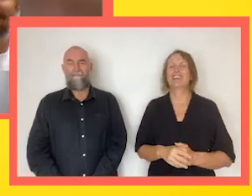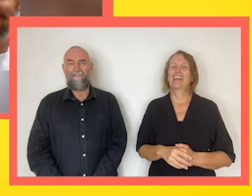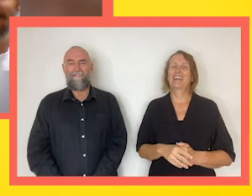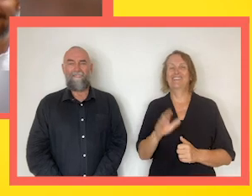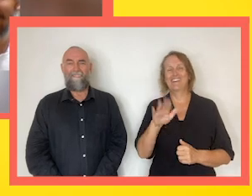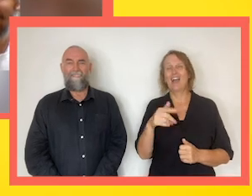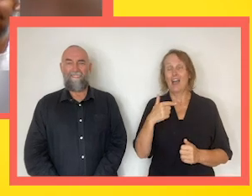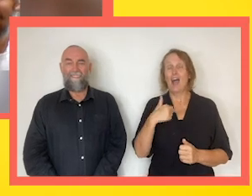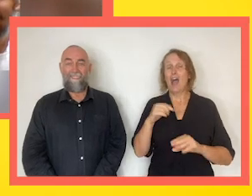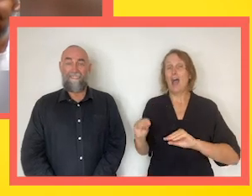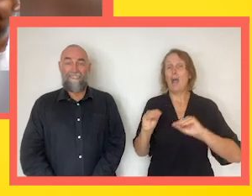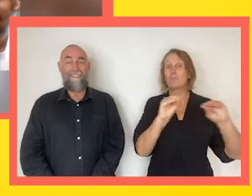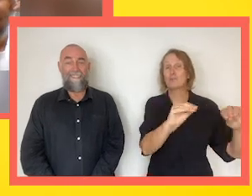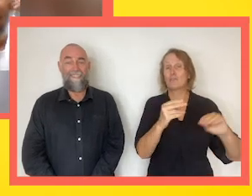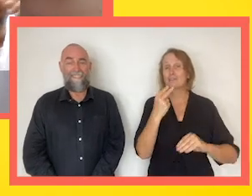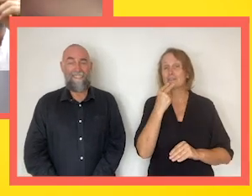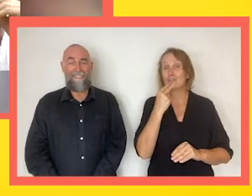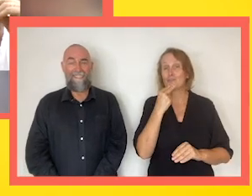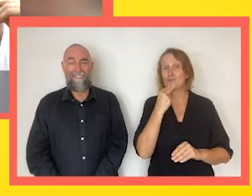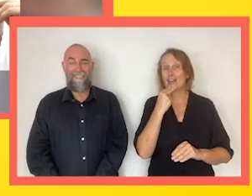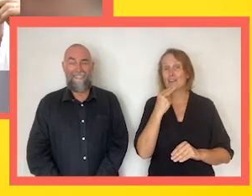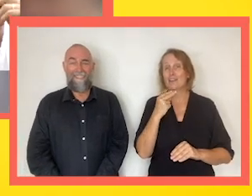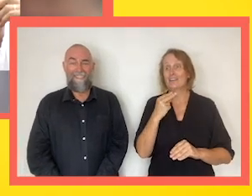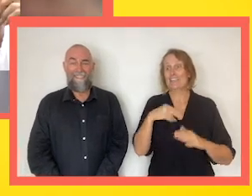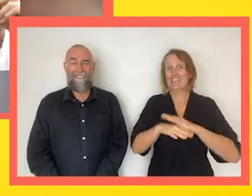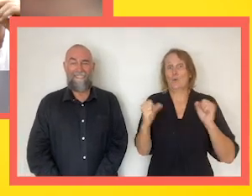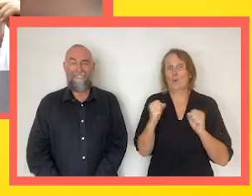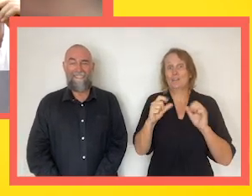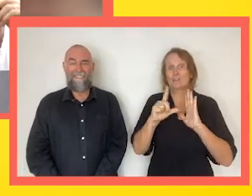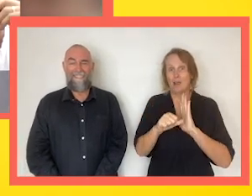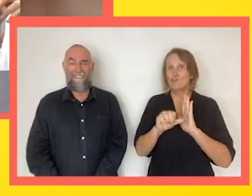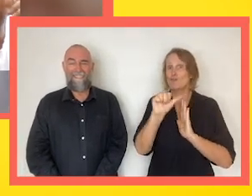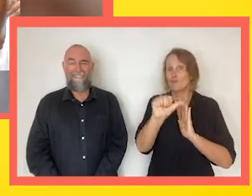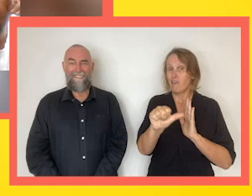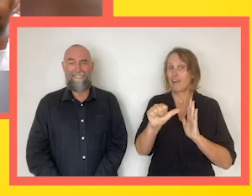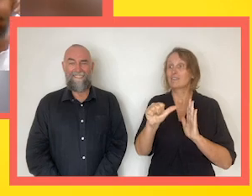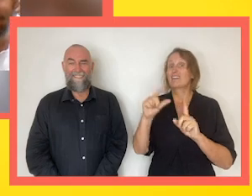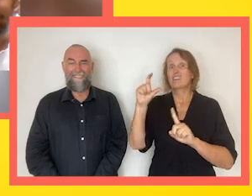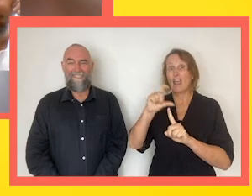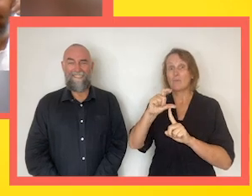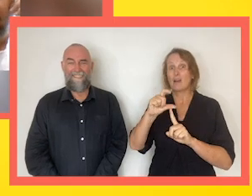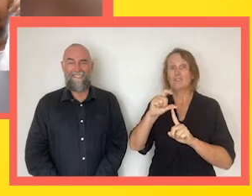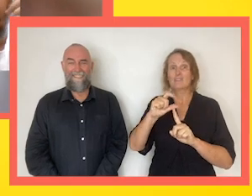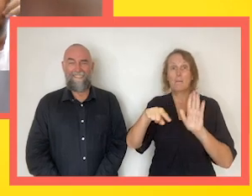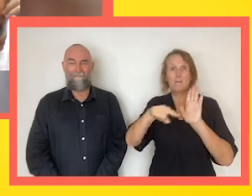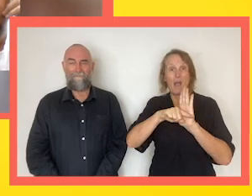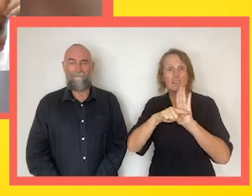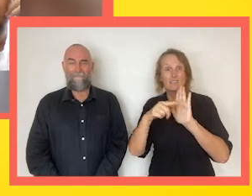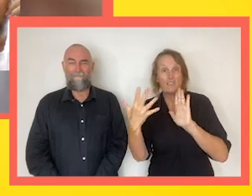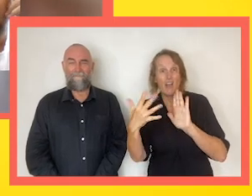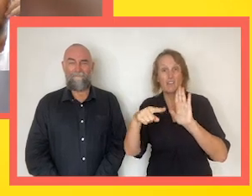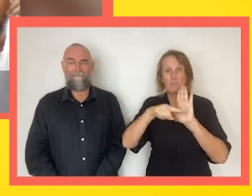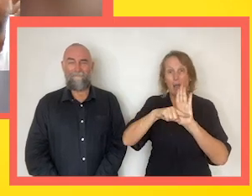like just at the start of winter. So I missed out on the whole winter season. So I don't miss rowing in -5, -7 on the water, even though they